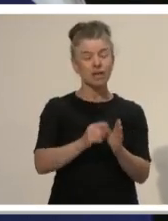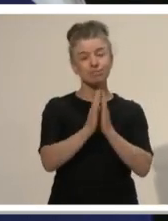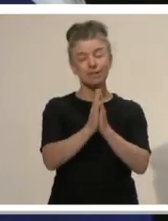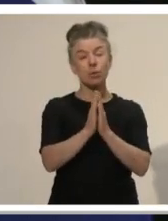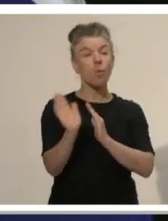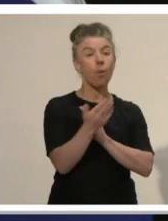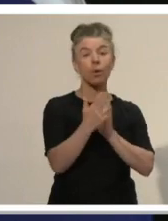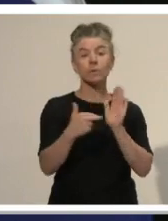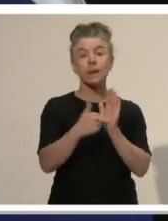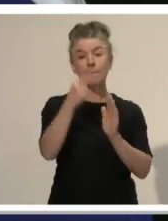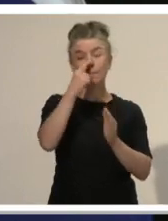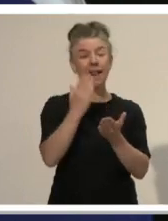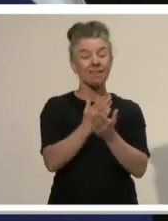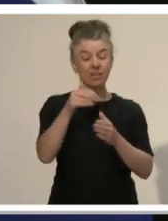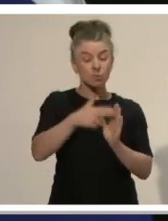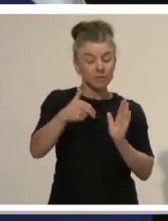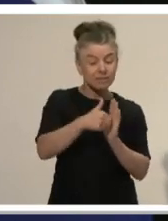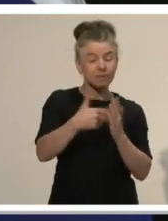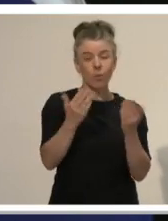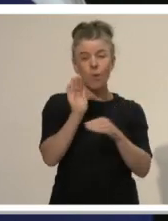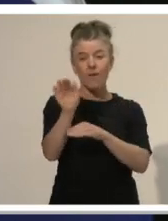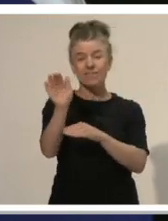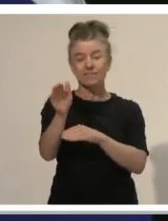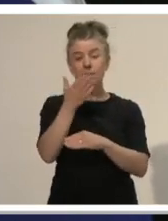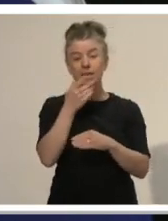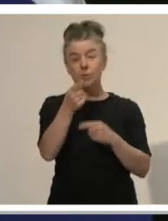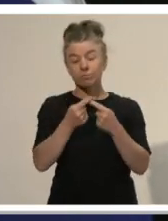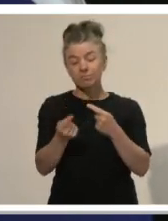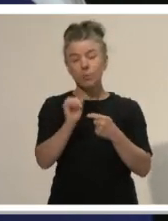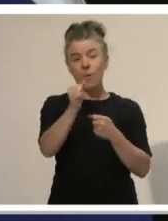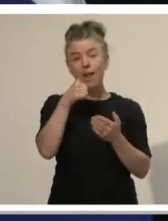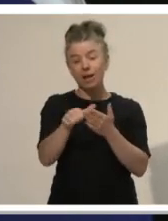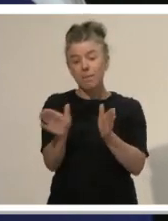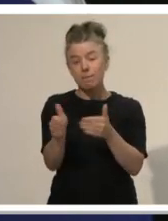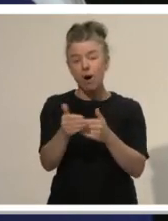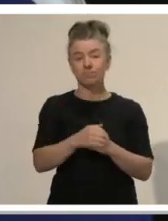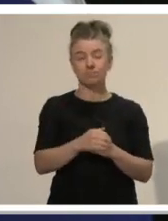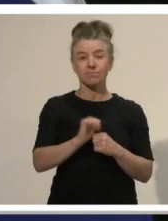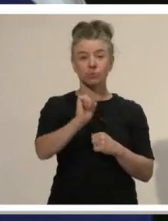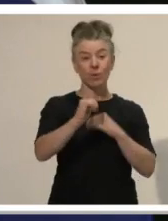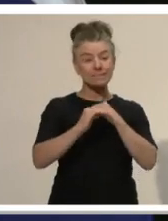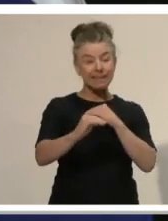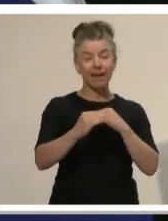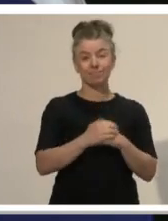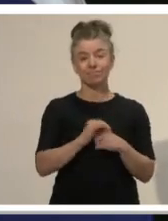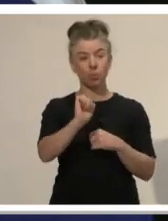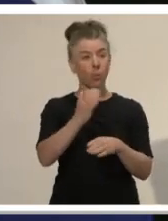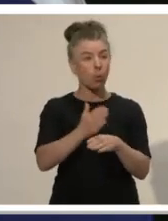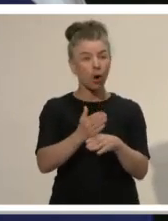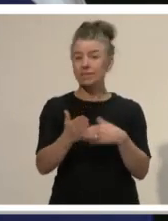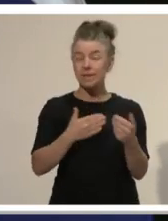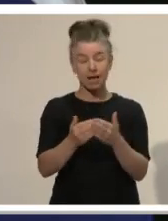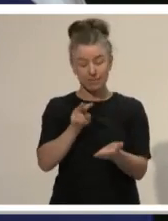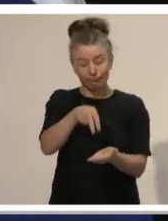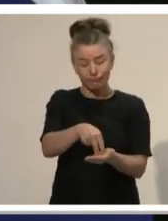to stand at their letterbox, their front door, their balcony, or their essential place of work at 6 a.m. on April the 25th.